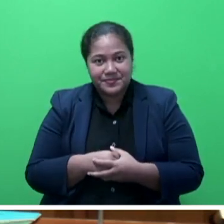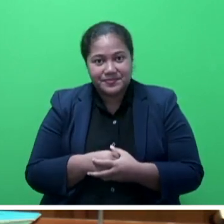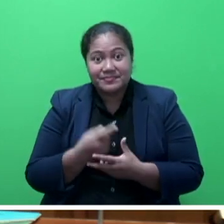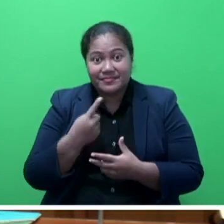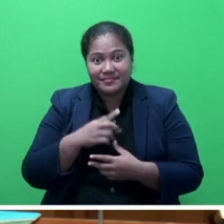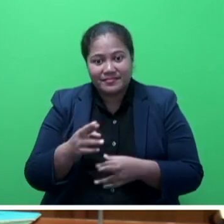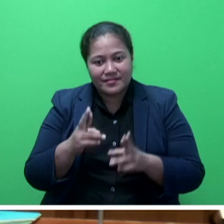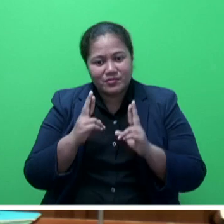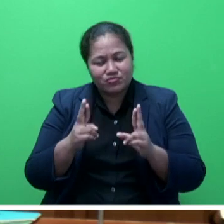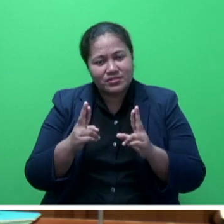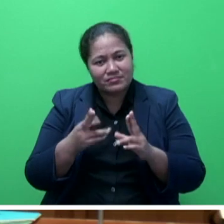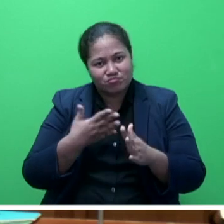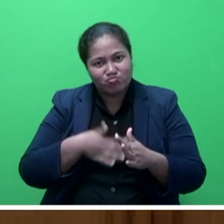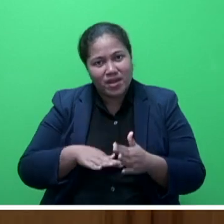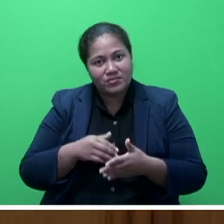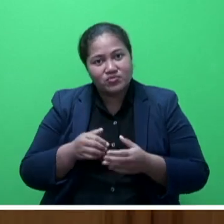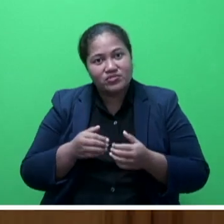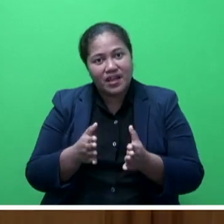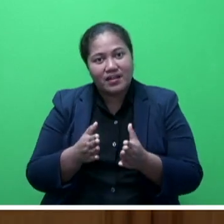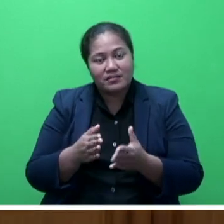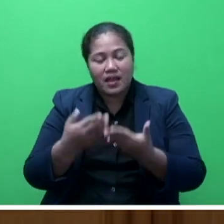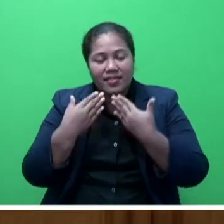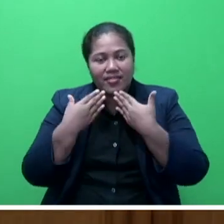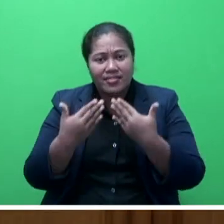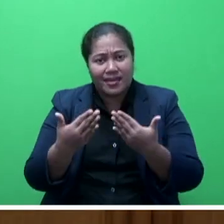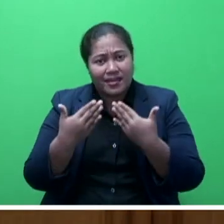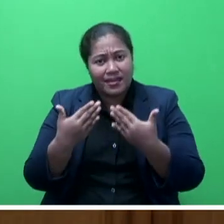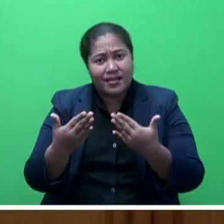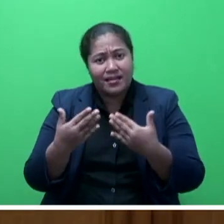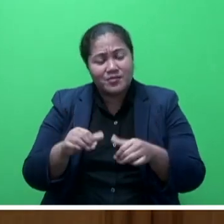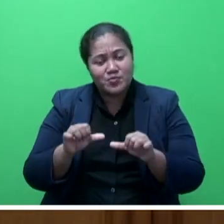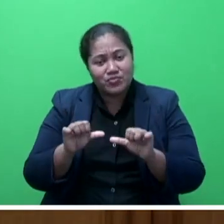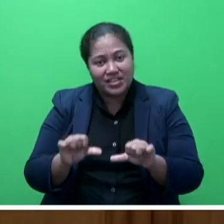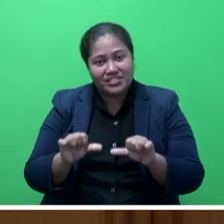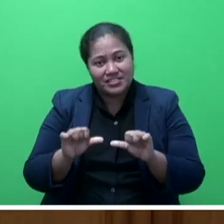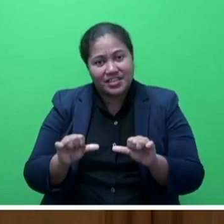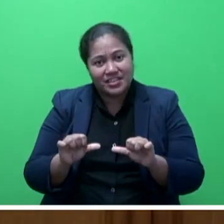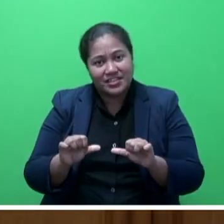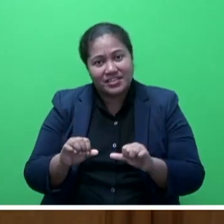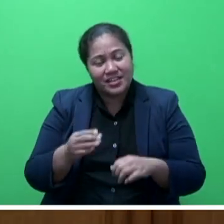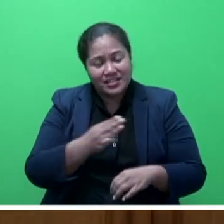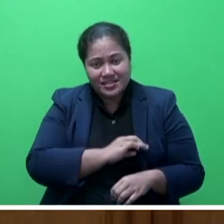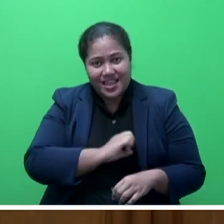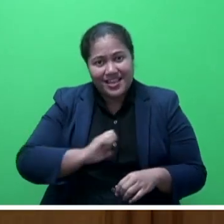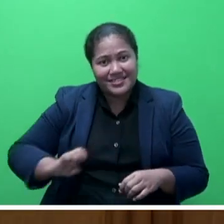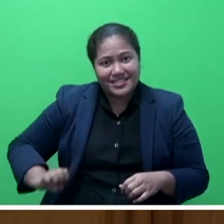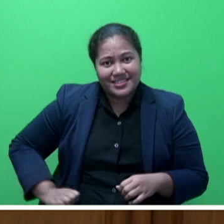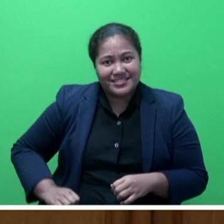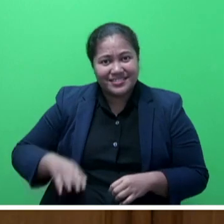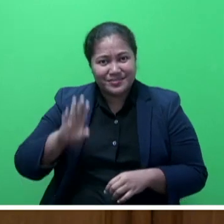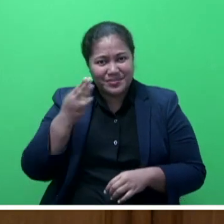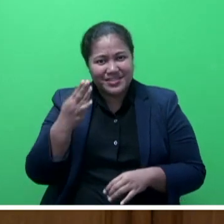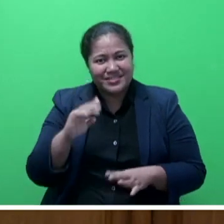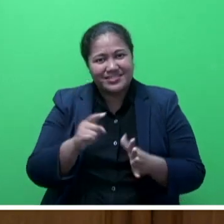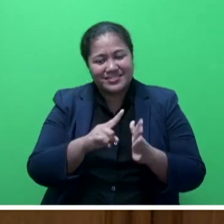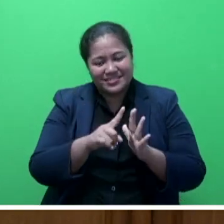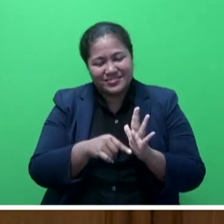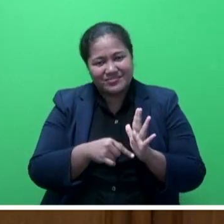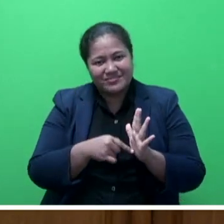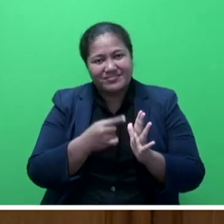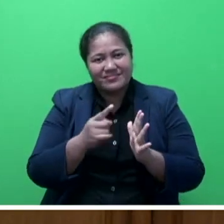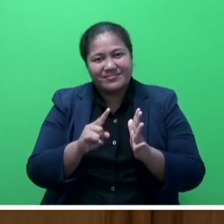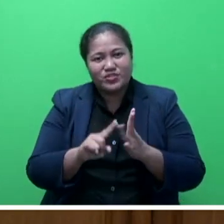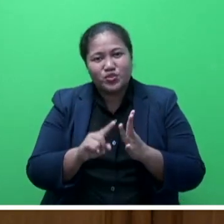wish to start by thanking the President, His Excellency Major General Tochi Kondusi Konroti, for